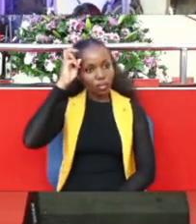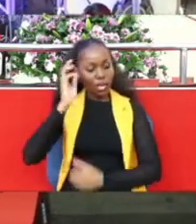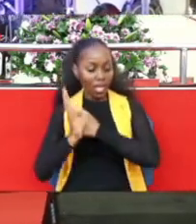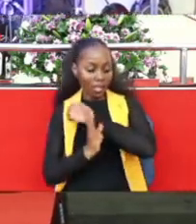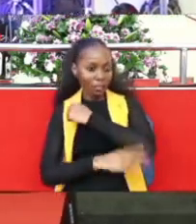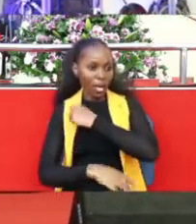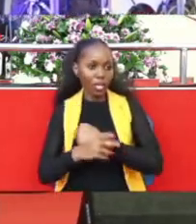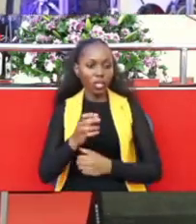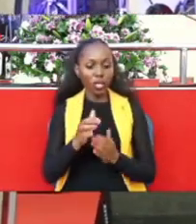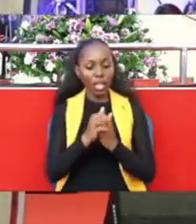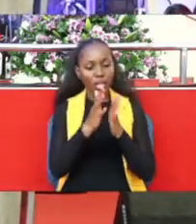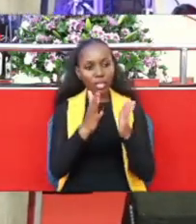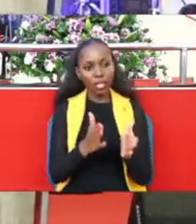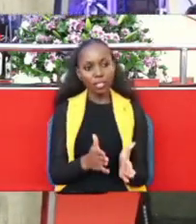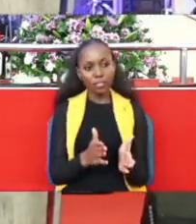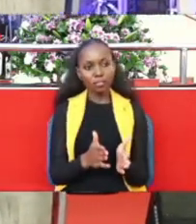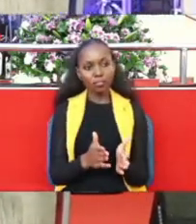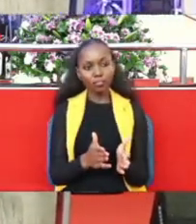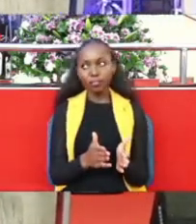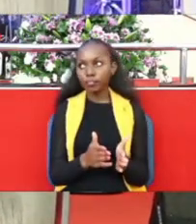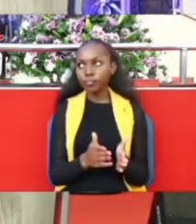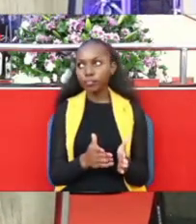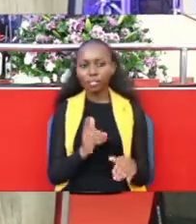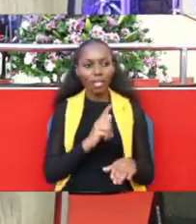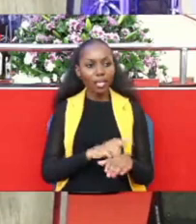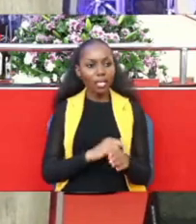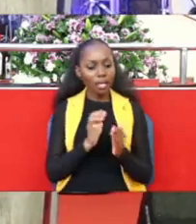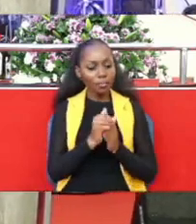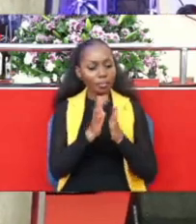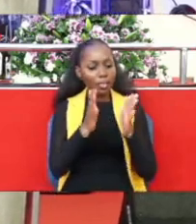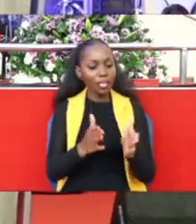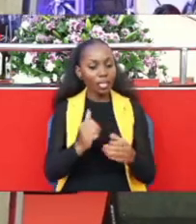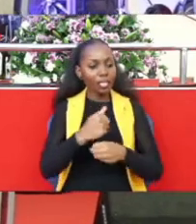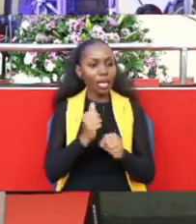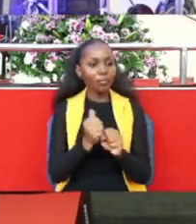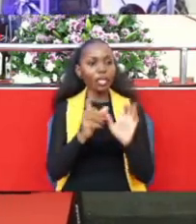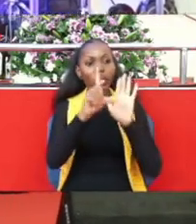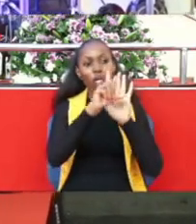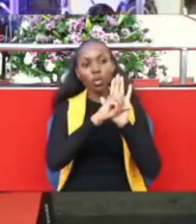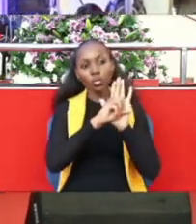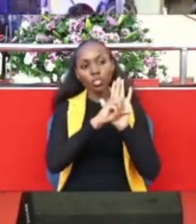are coming up with laws to be legislated, we